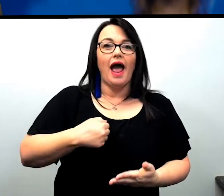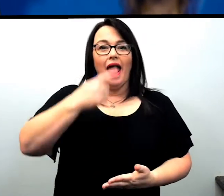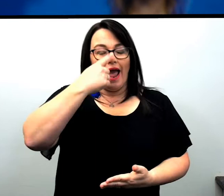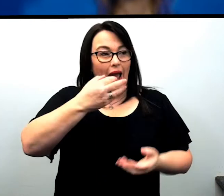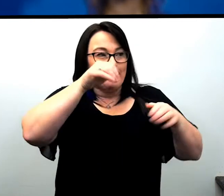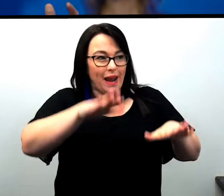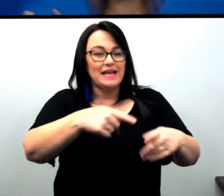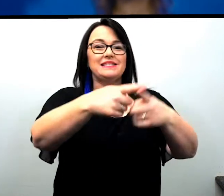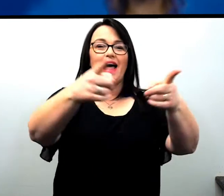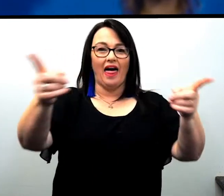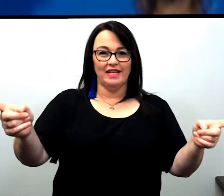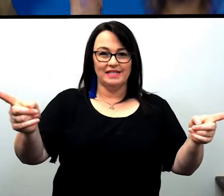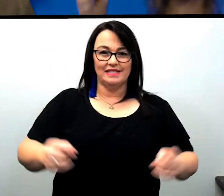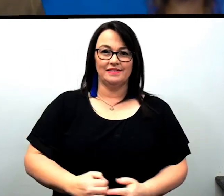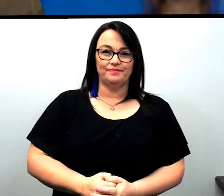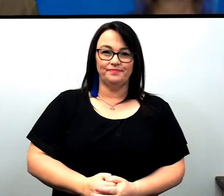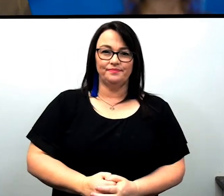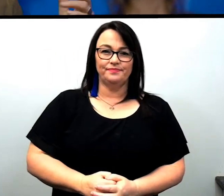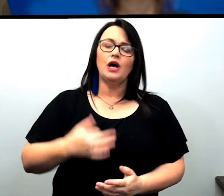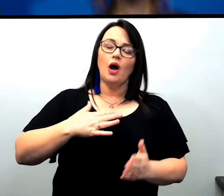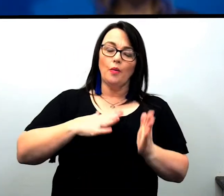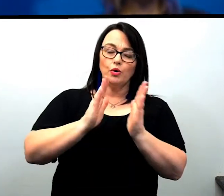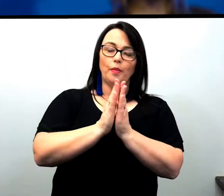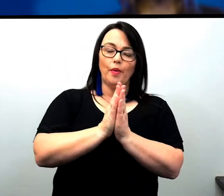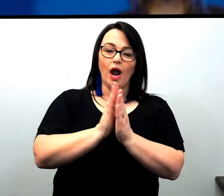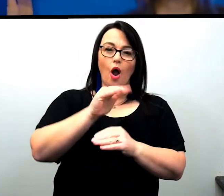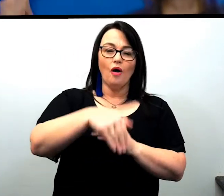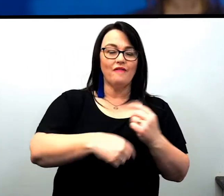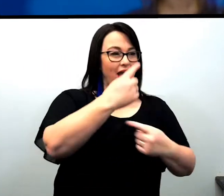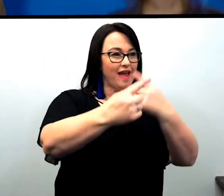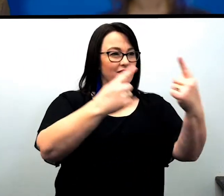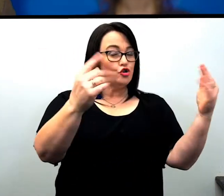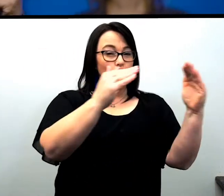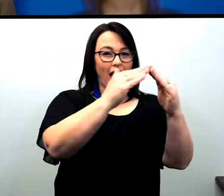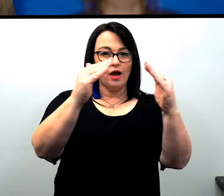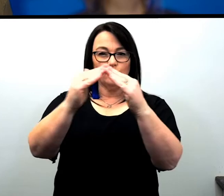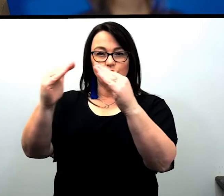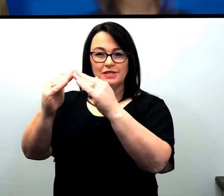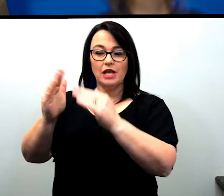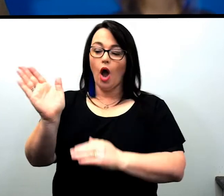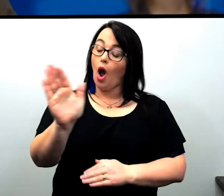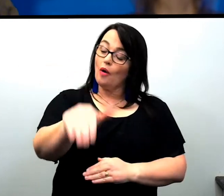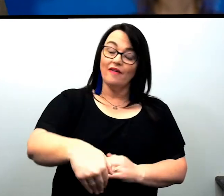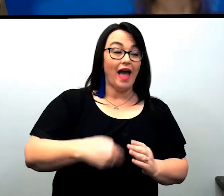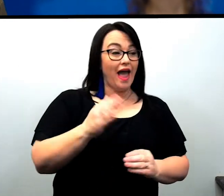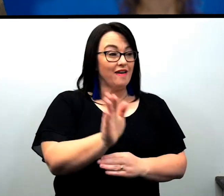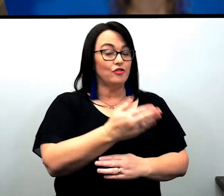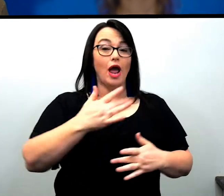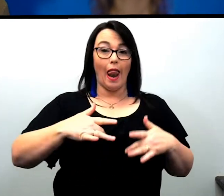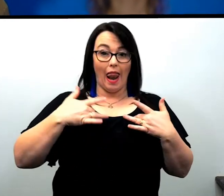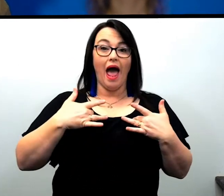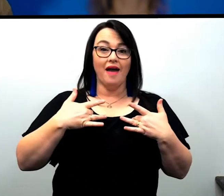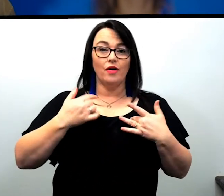called us to. So can we pray right now? I want to pray over every household, over every life, that in this season, God's supply